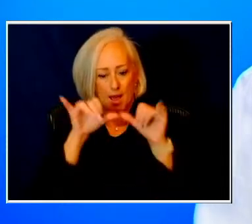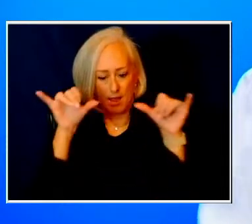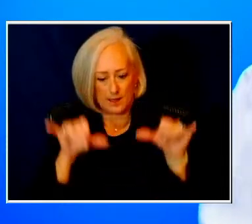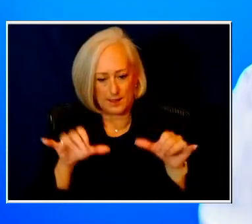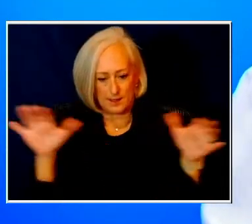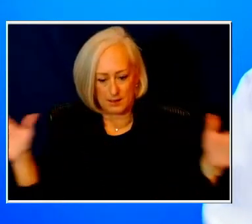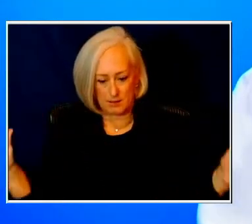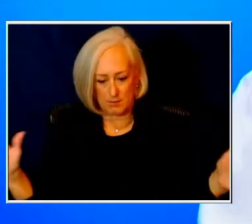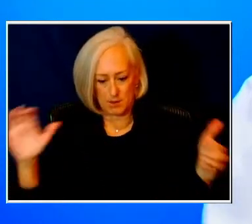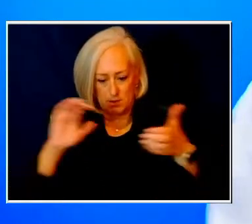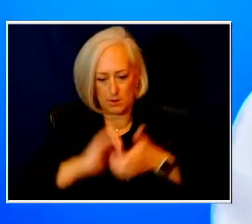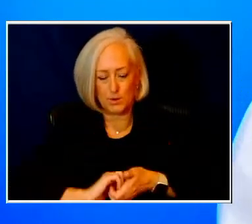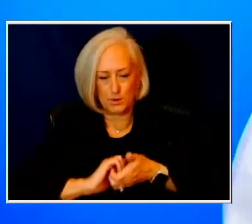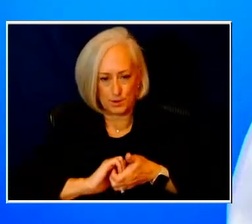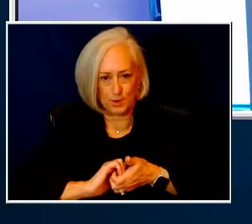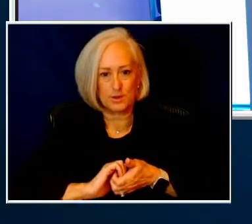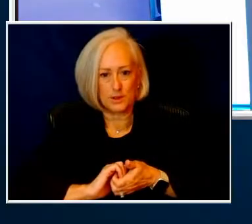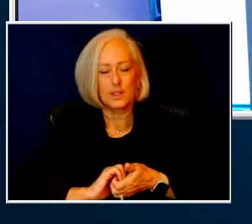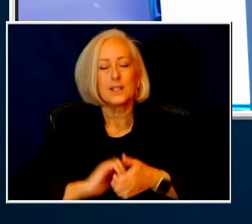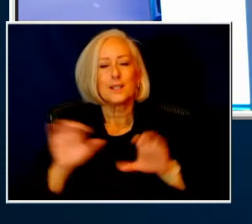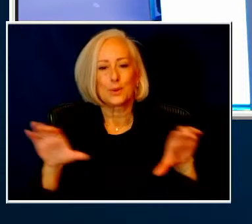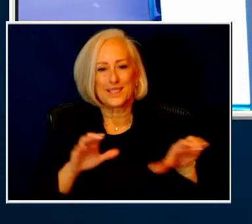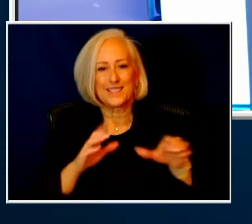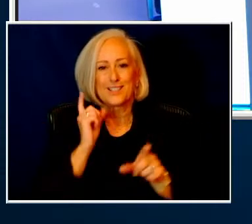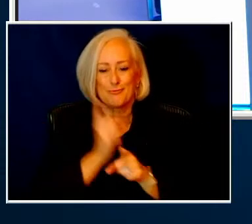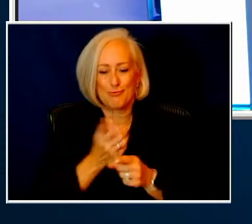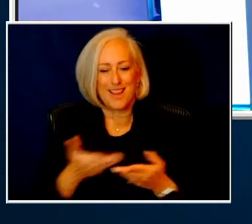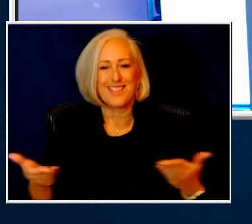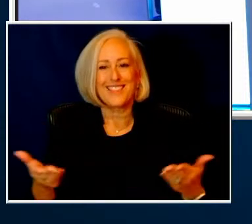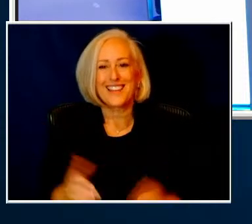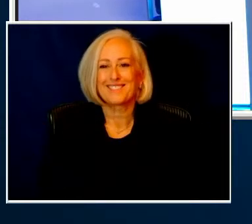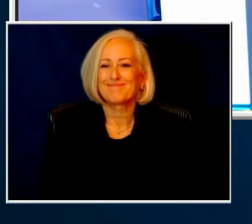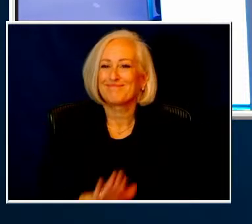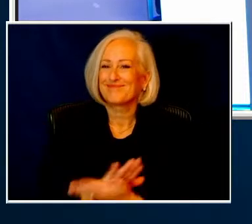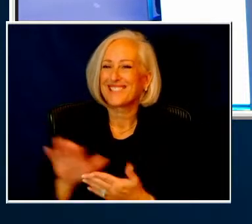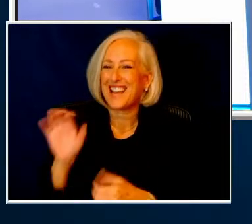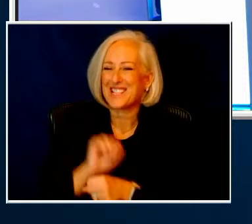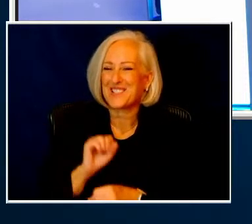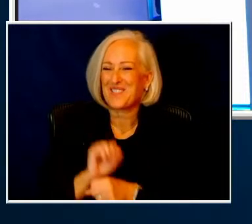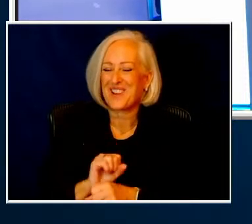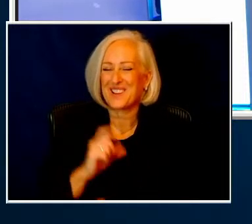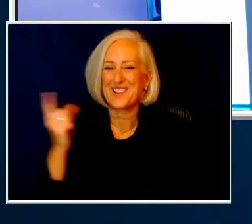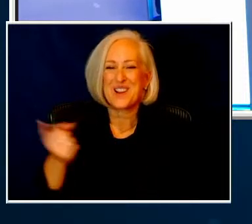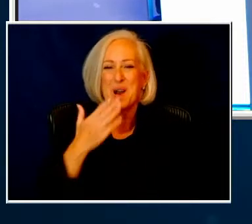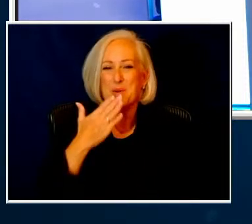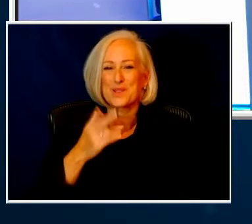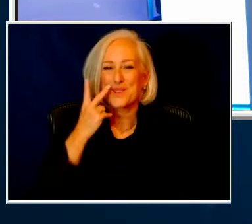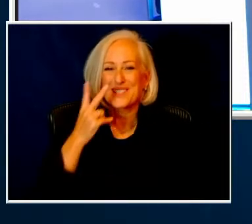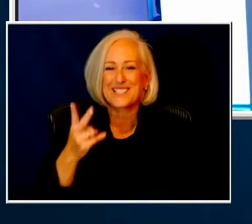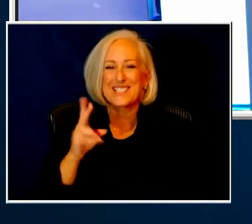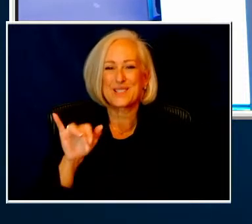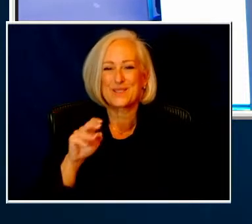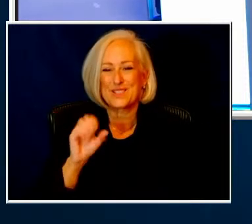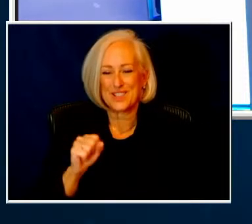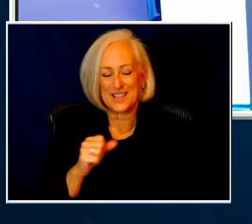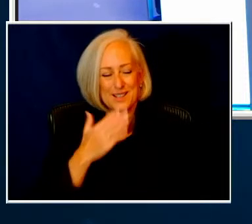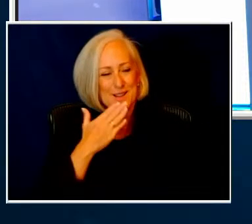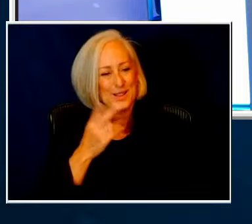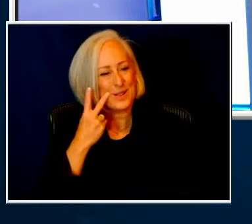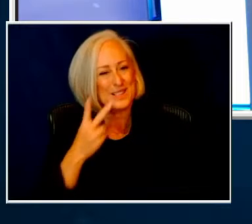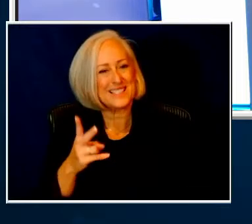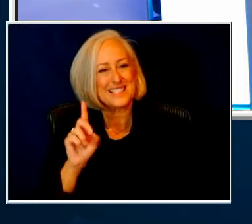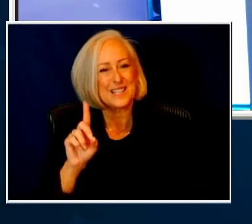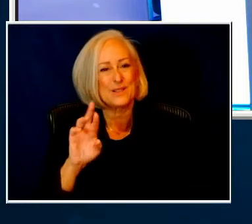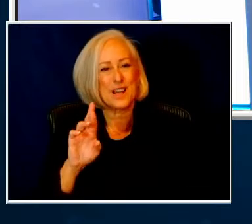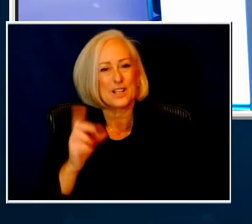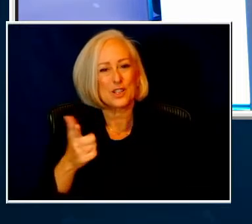this time we did the right thing. Yeah, nice work. Yeah. Thank you. And always good to see you, Dr. Camerata. Great to see you, Jess. Thank you. Dr. Garcia, thank you for joining us. And Casey,